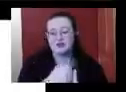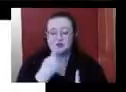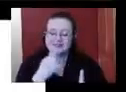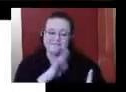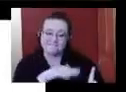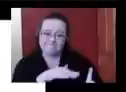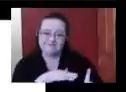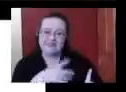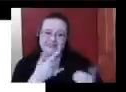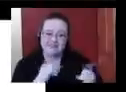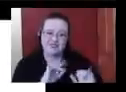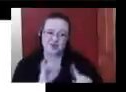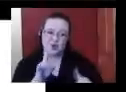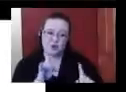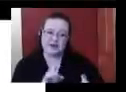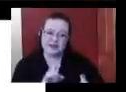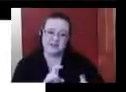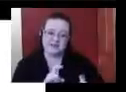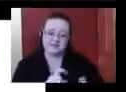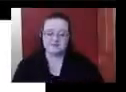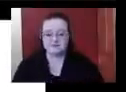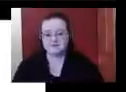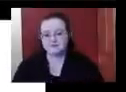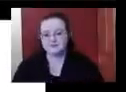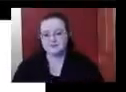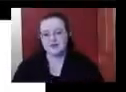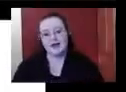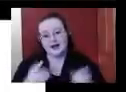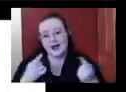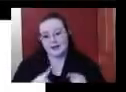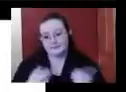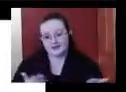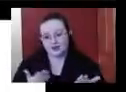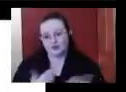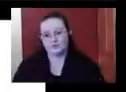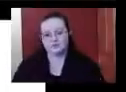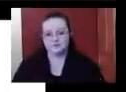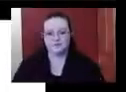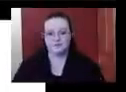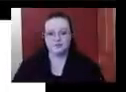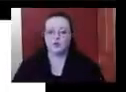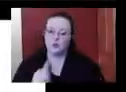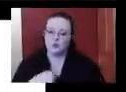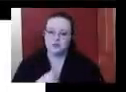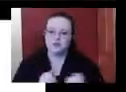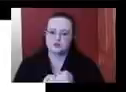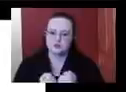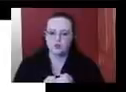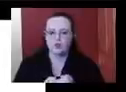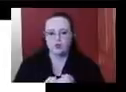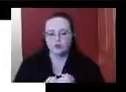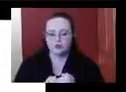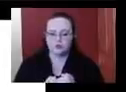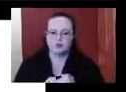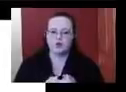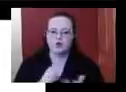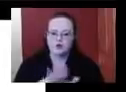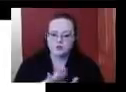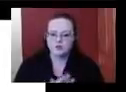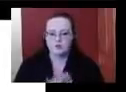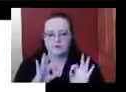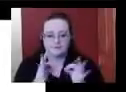many areas across the COVID-19 response to support our schools and families during, including the